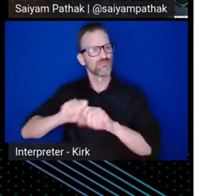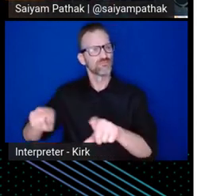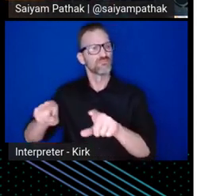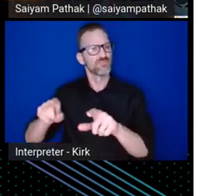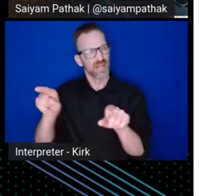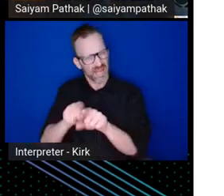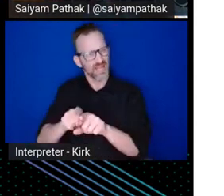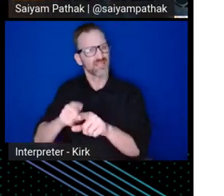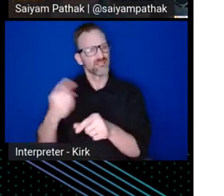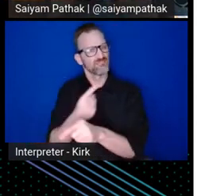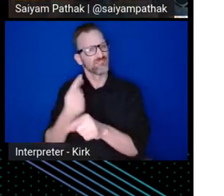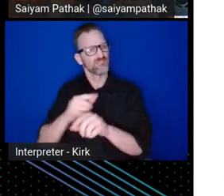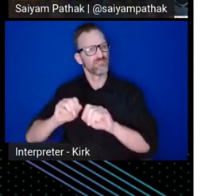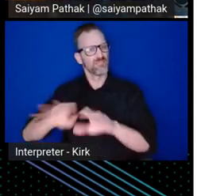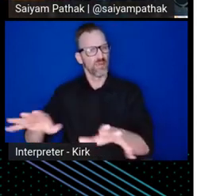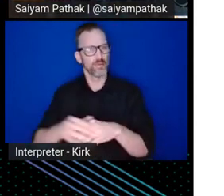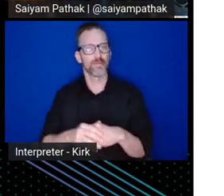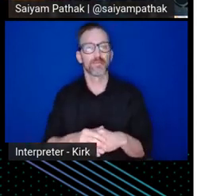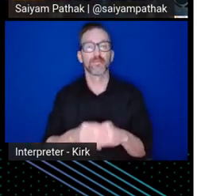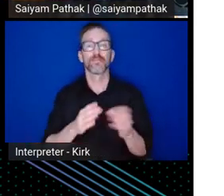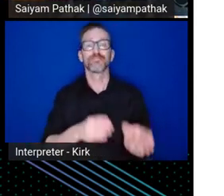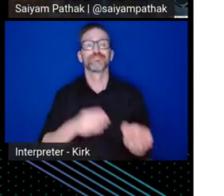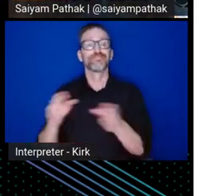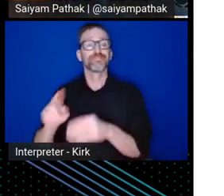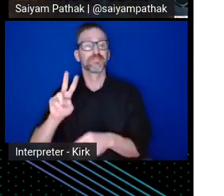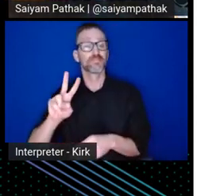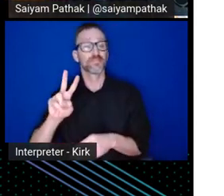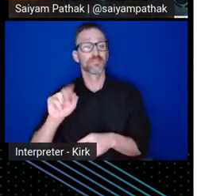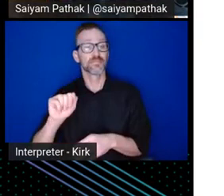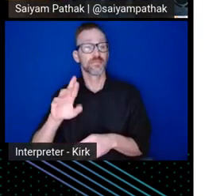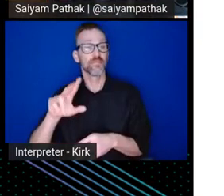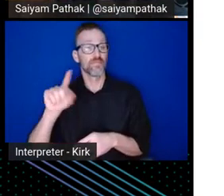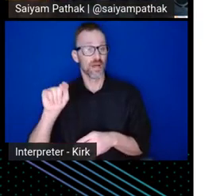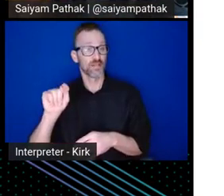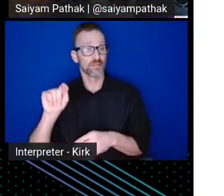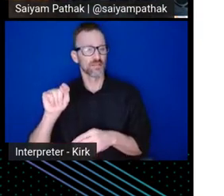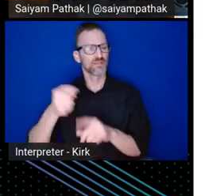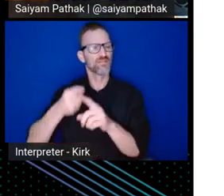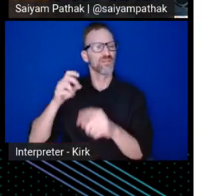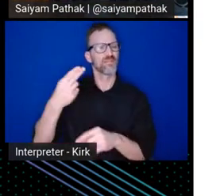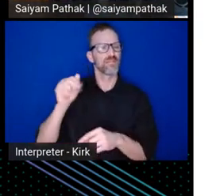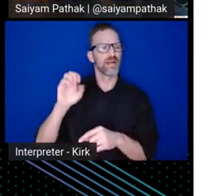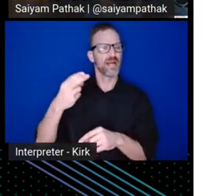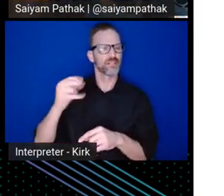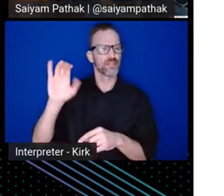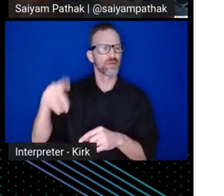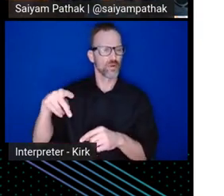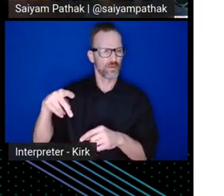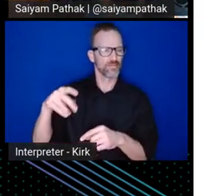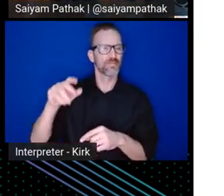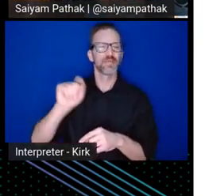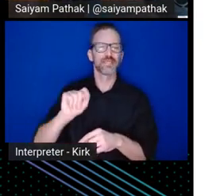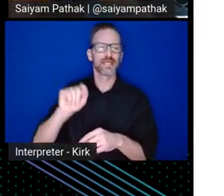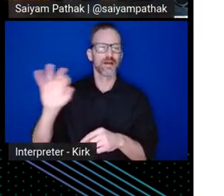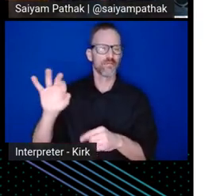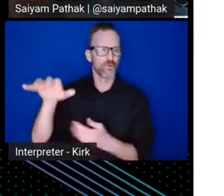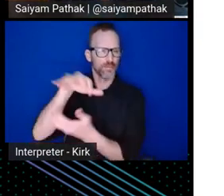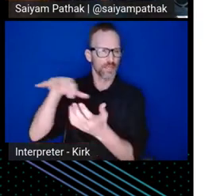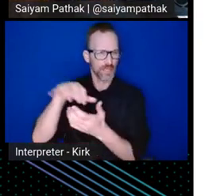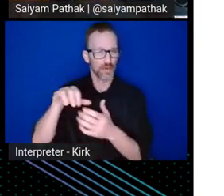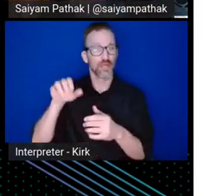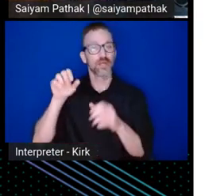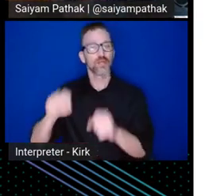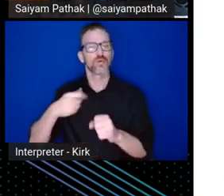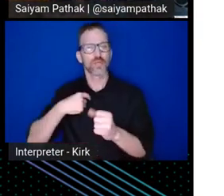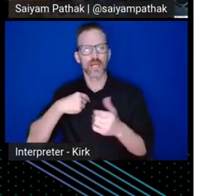deployments. Then you have Vault. So Vault and HashiCorp Terraform Cloud is there. So from where you can read the configuration.